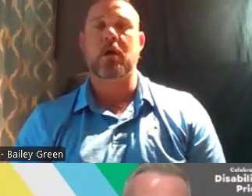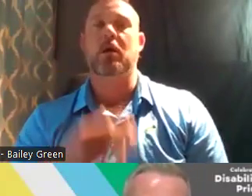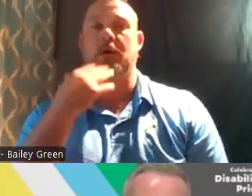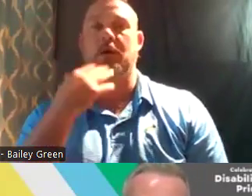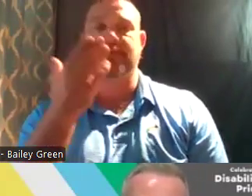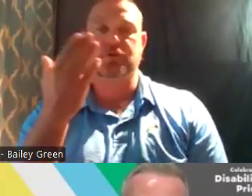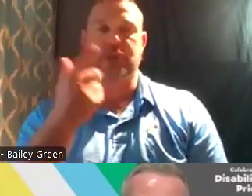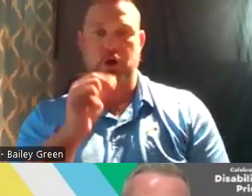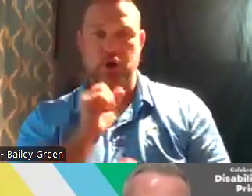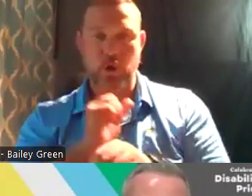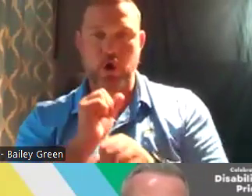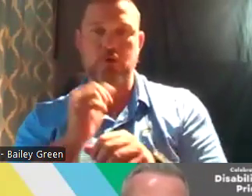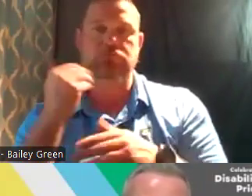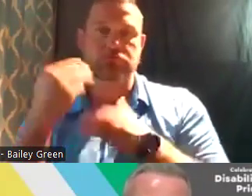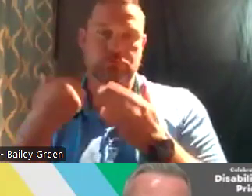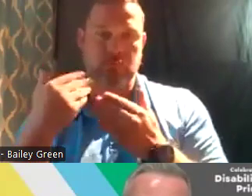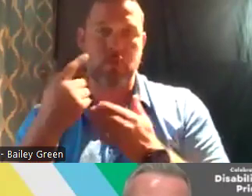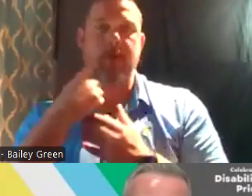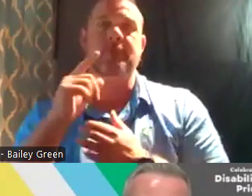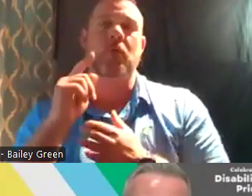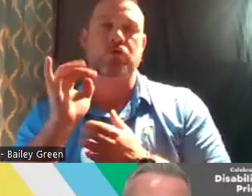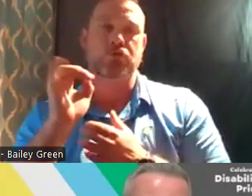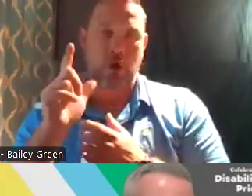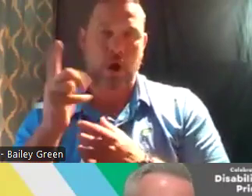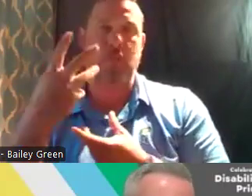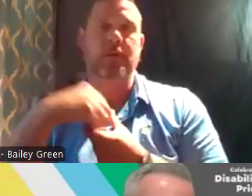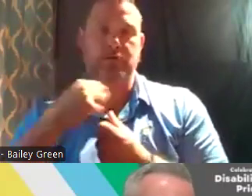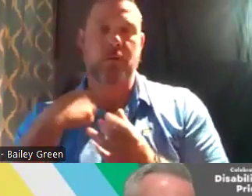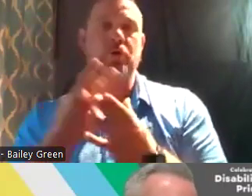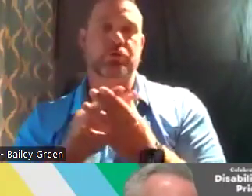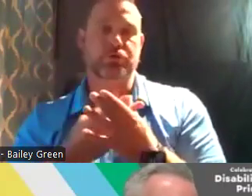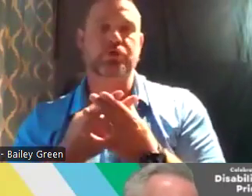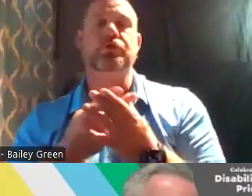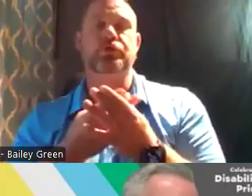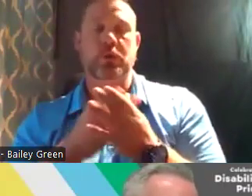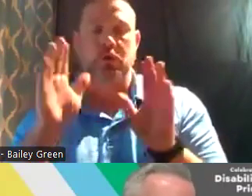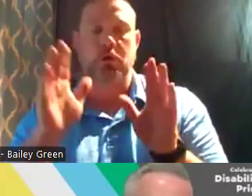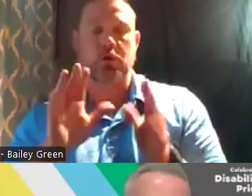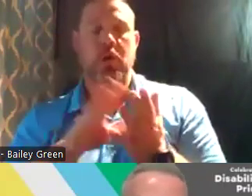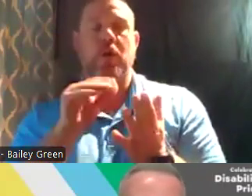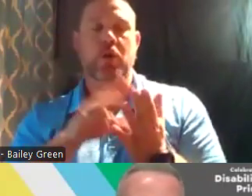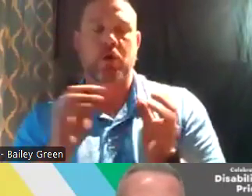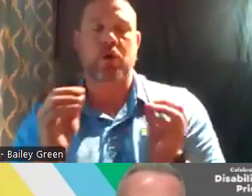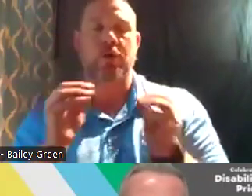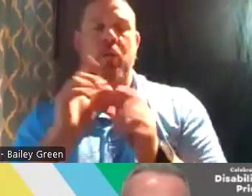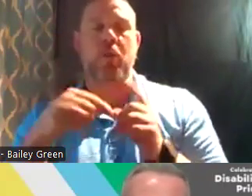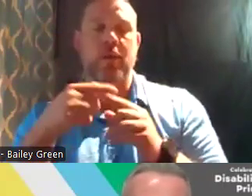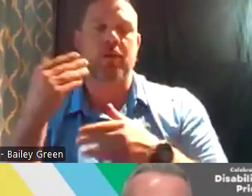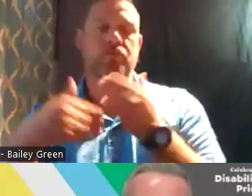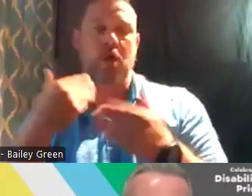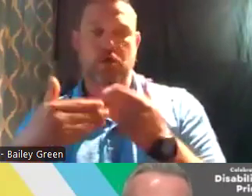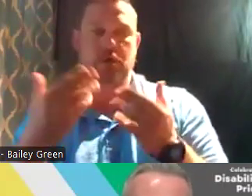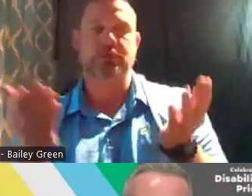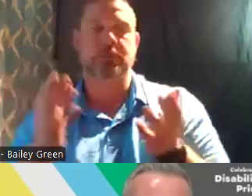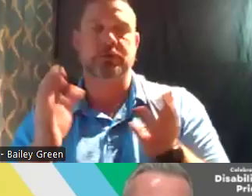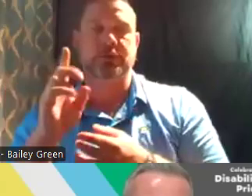ongoing commitment for our tribal engagement with our tribal partners. It was great learning more about all the progress we're making here at